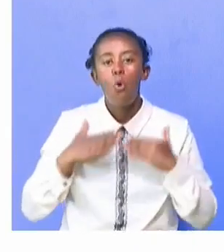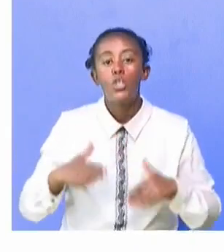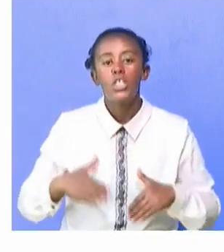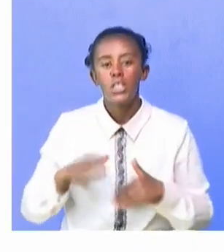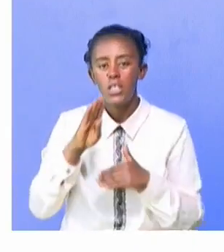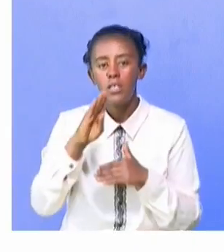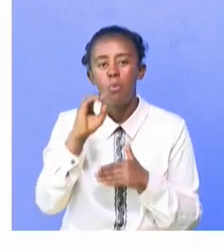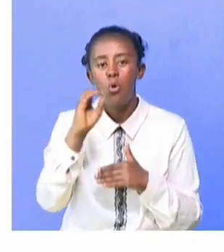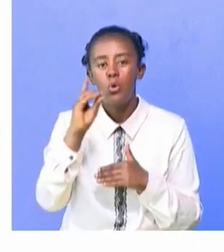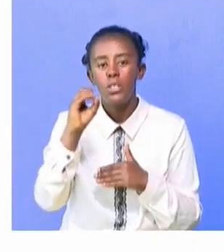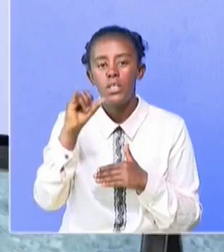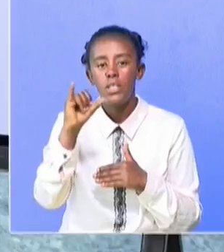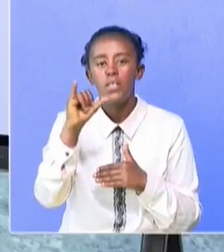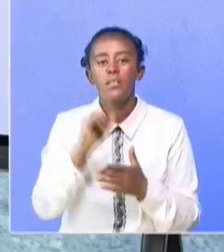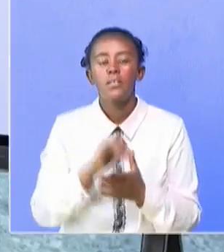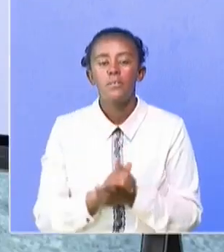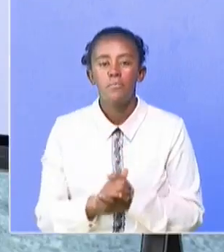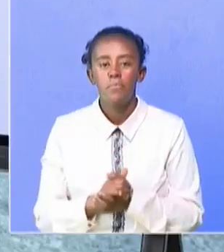Body.